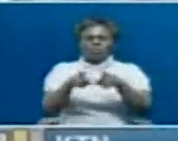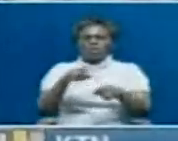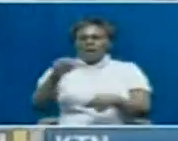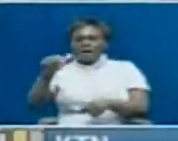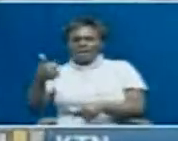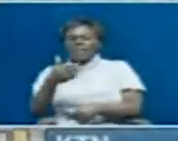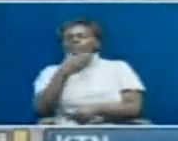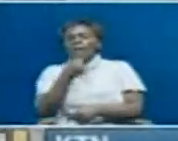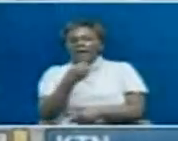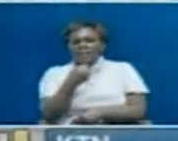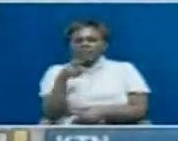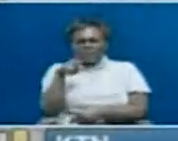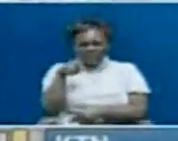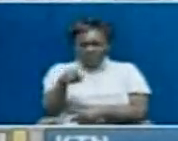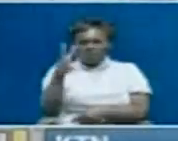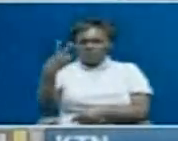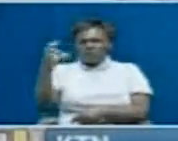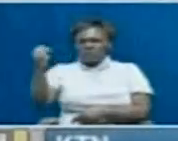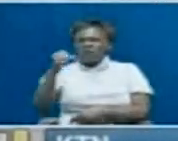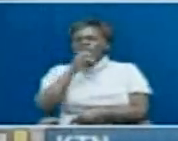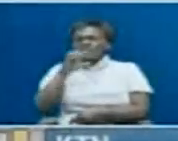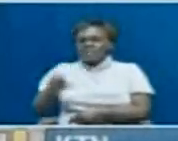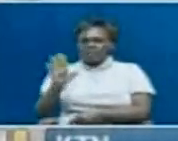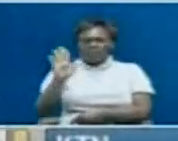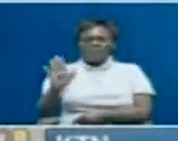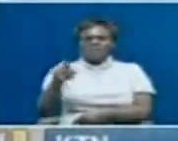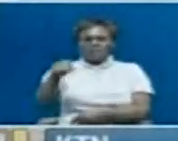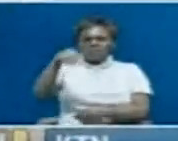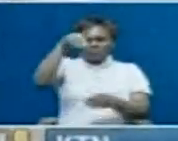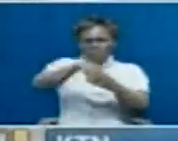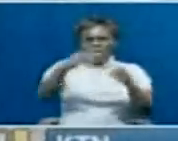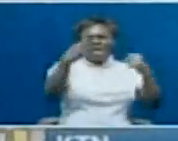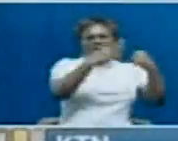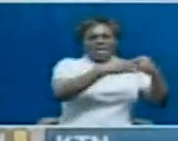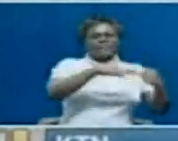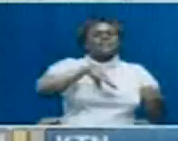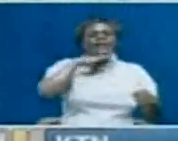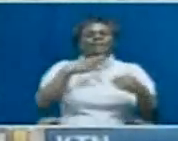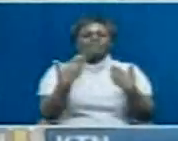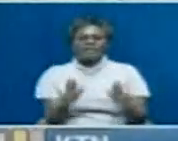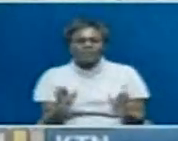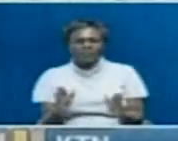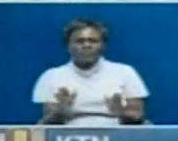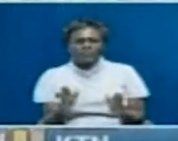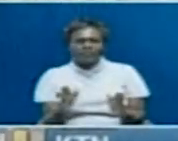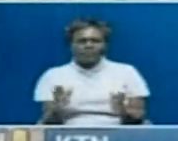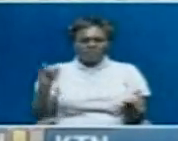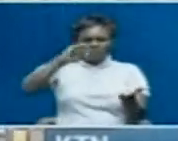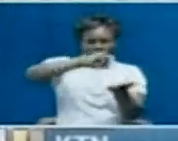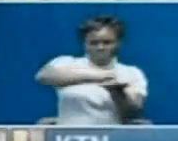is a distraught man. His 25-year-old son Paulo Mzee is among the 8 who lost their lives. Sasa kufika